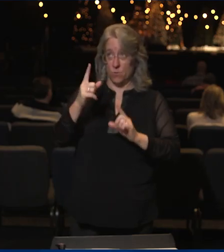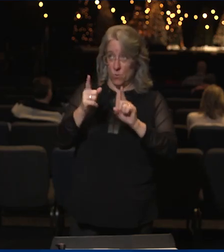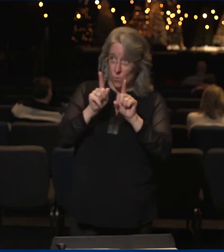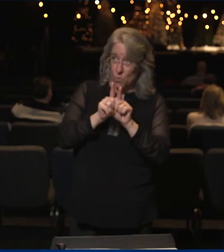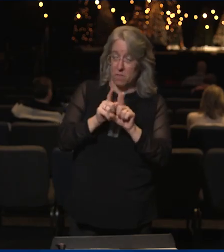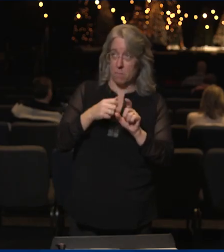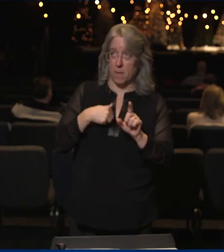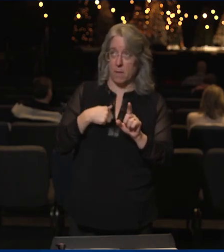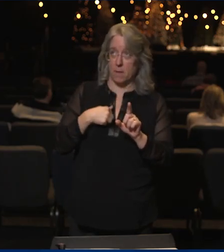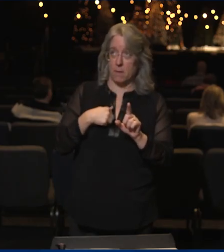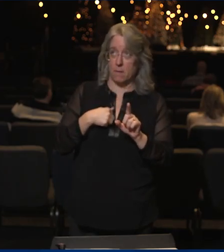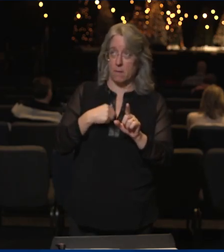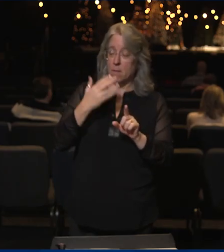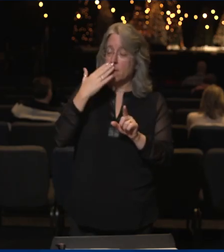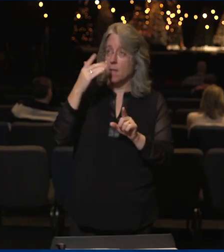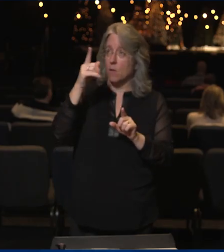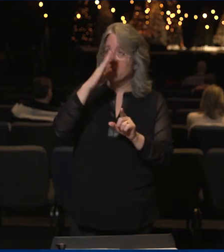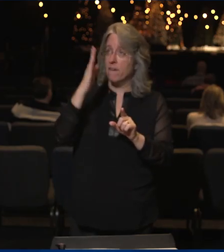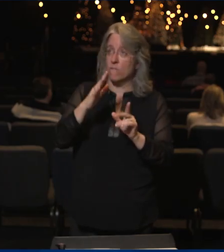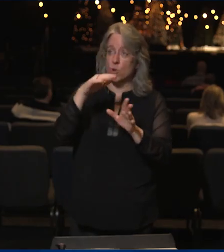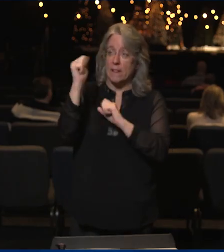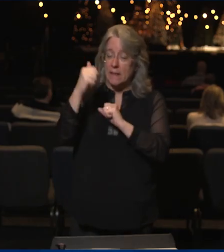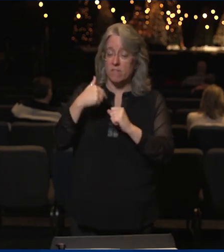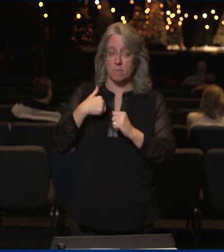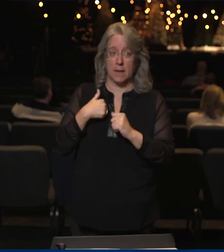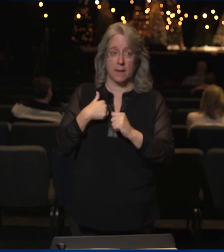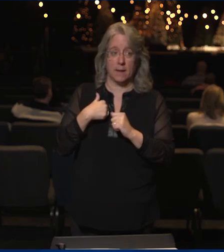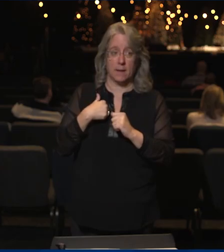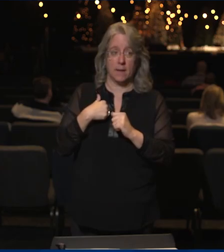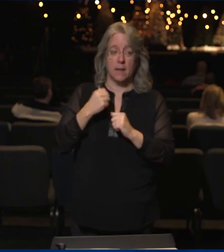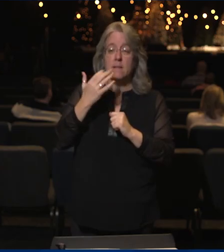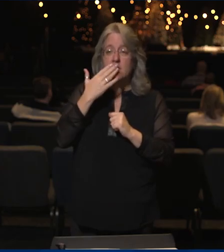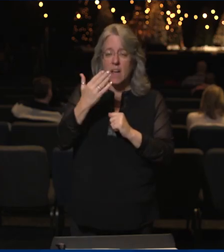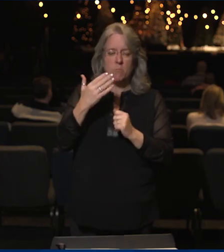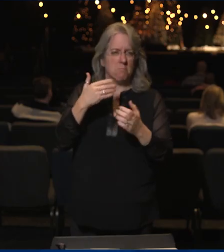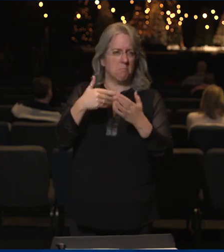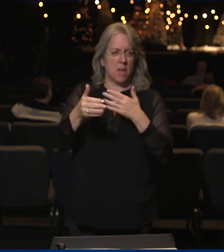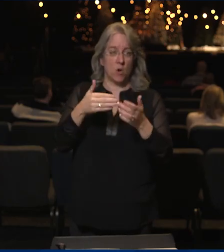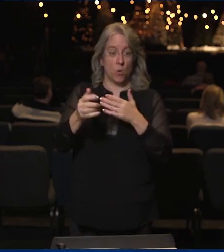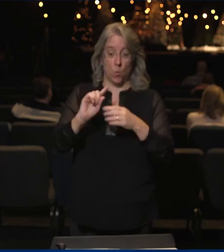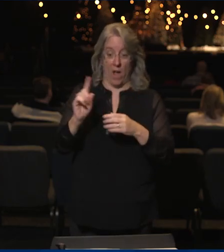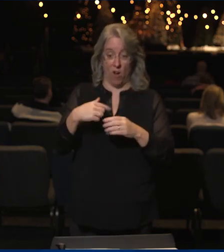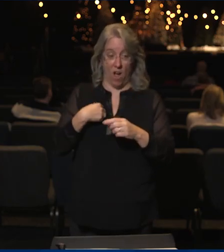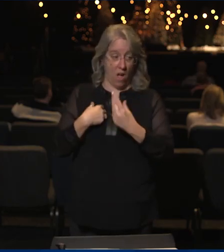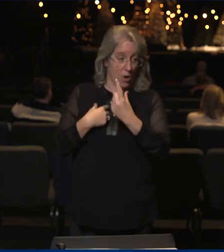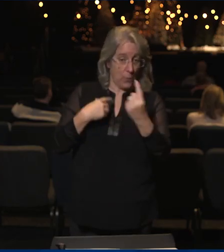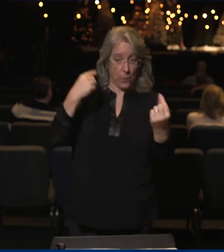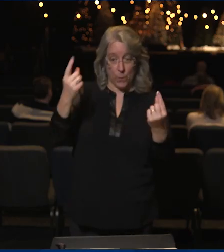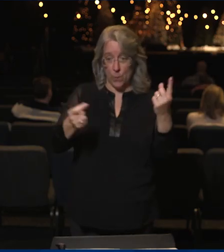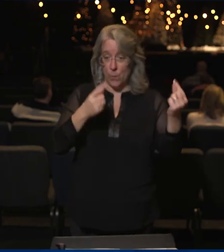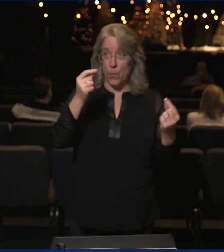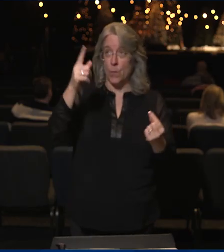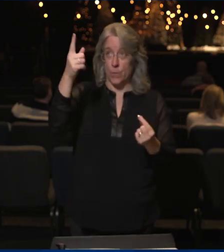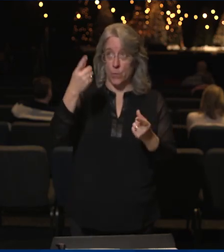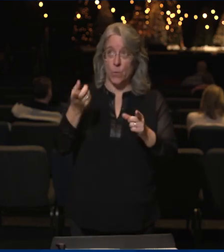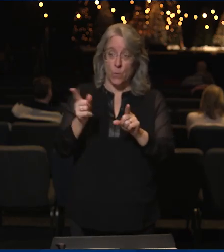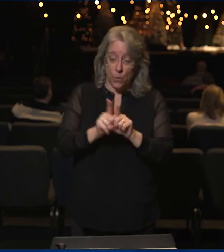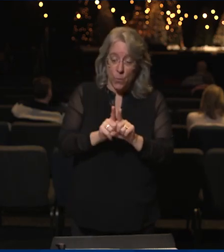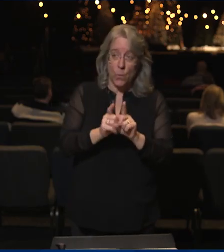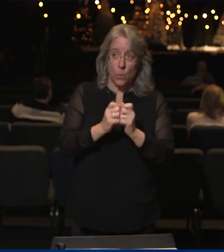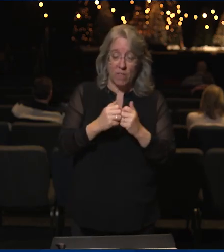you that you never leave me. Thank you, no matter where I go, that you are here with